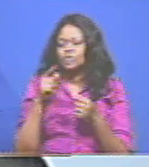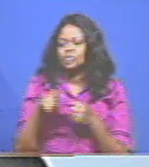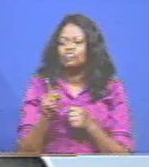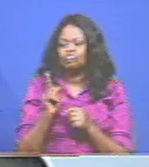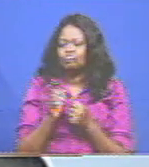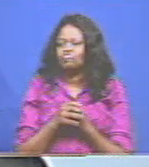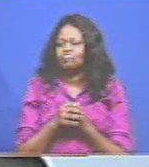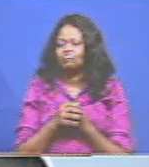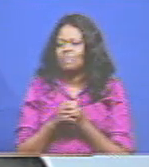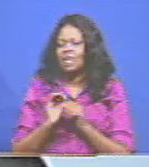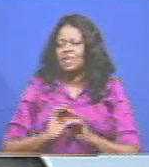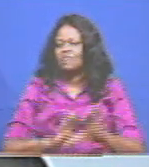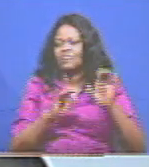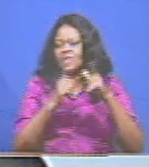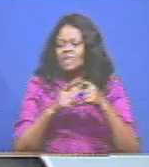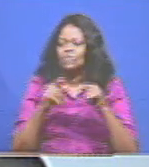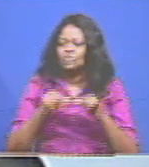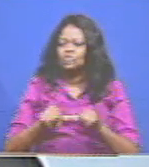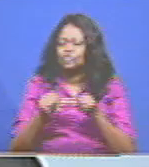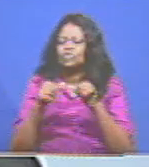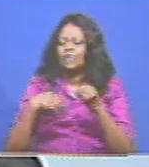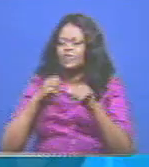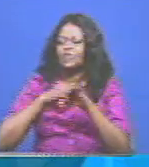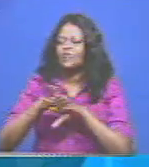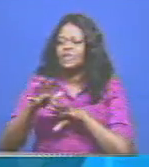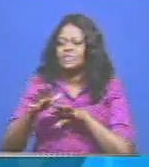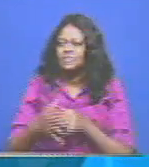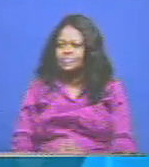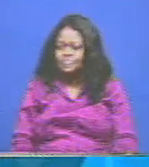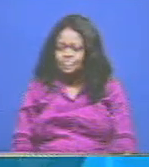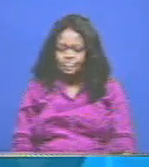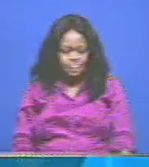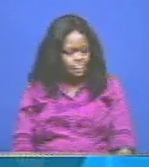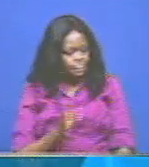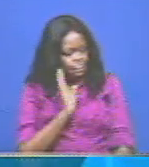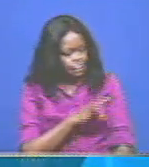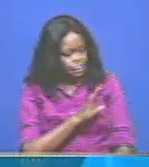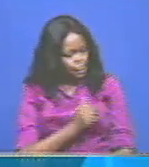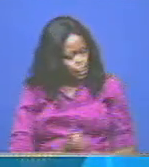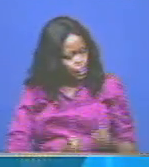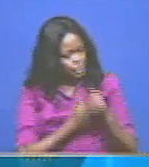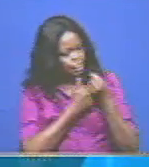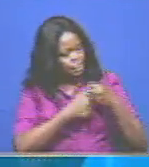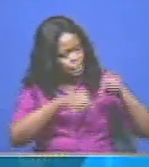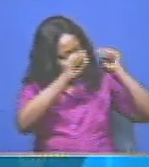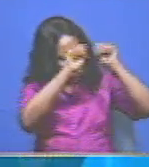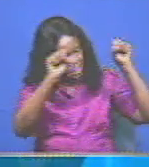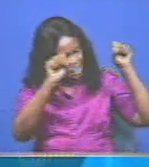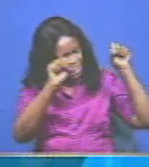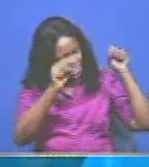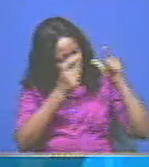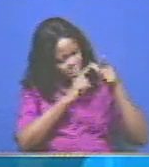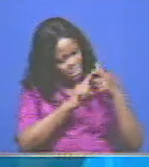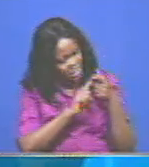to maintain influence. Indeed. Yeah. Mheshimiwa, you support the president. And